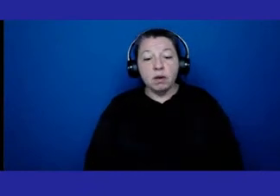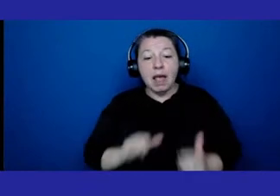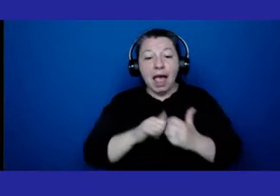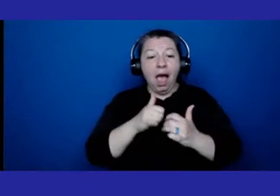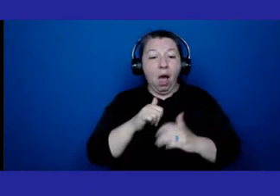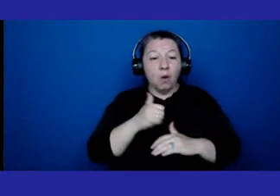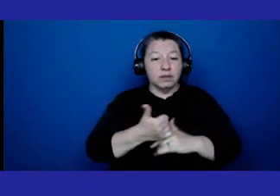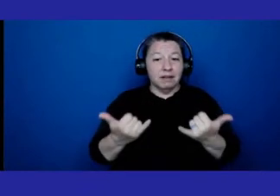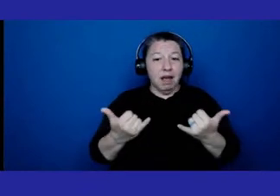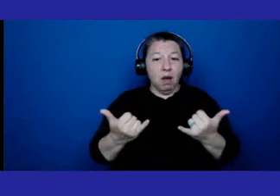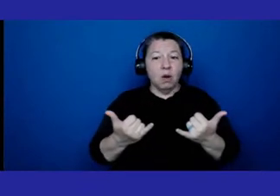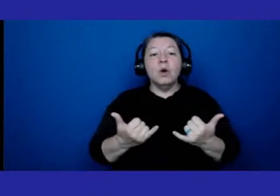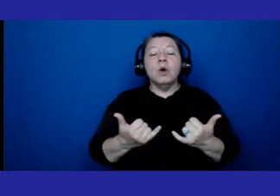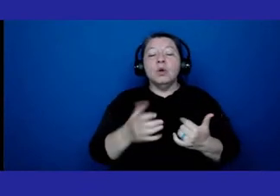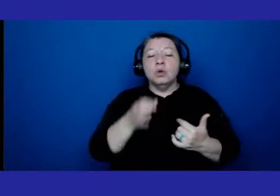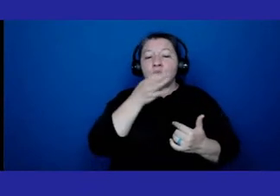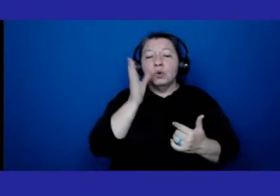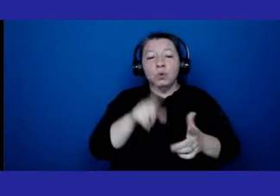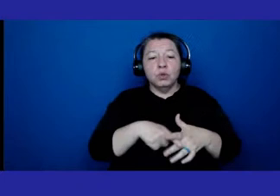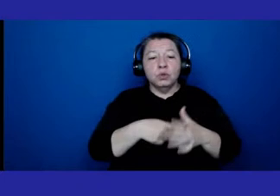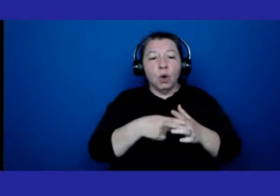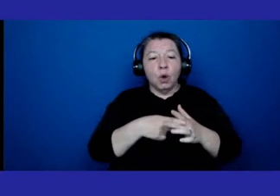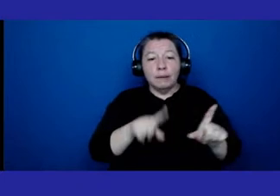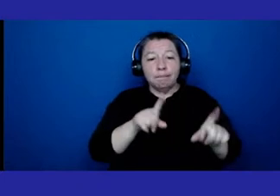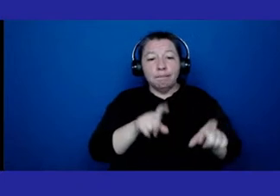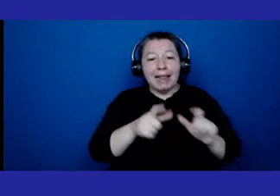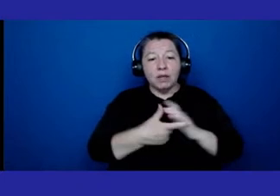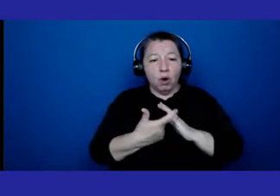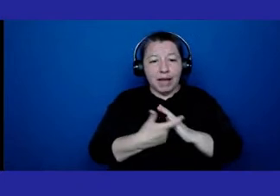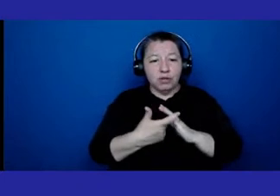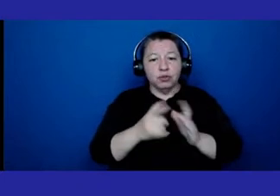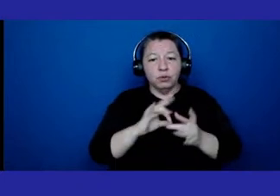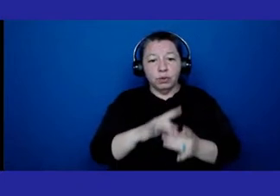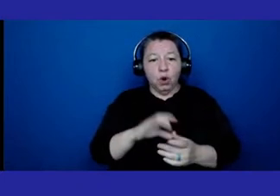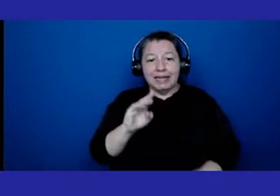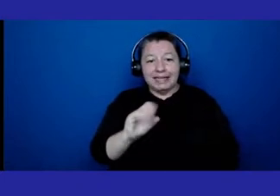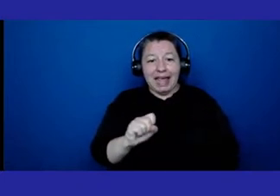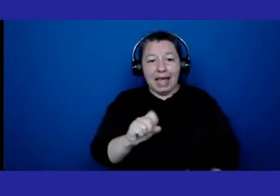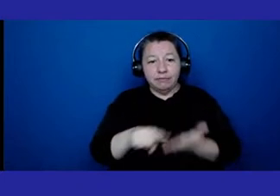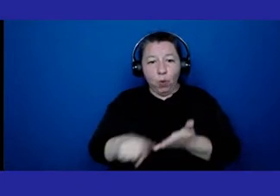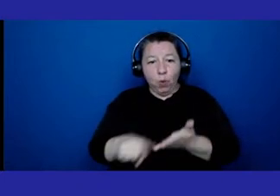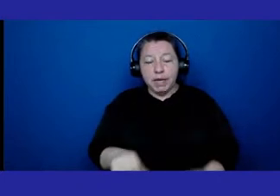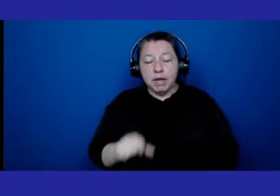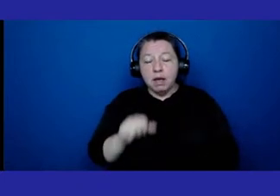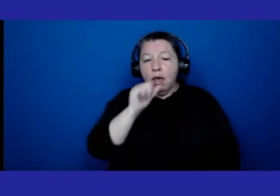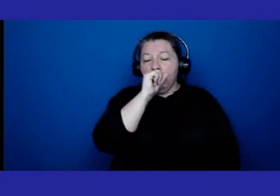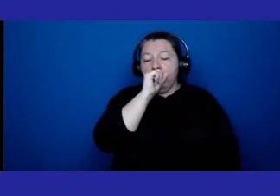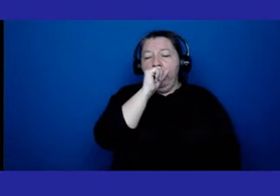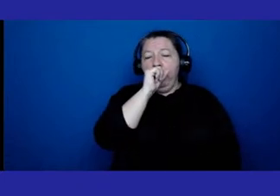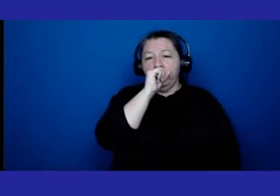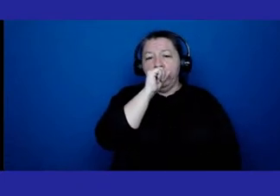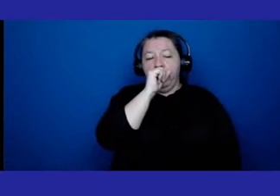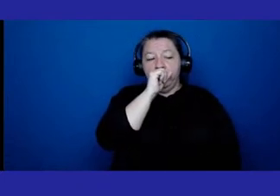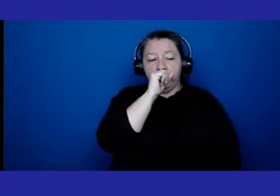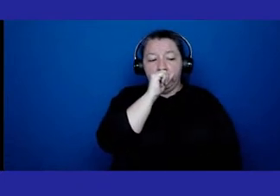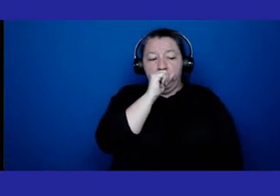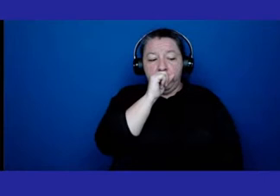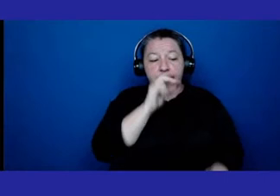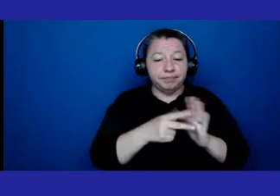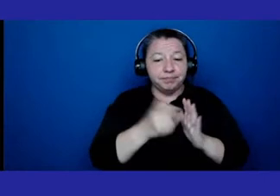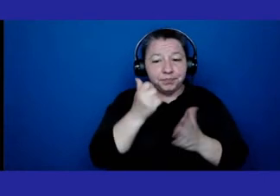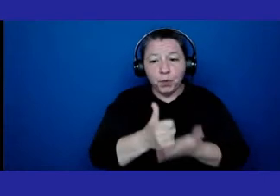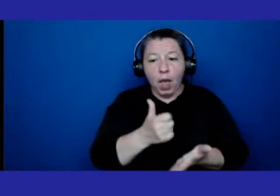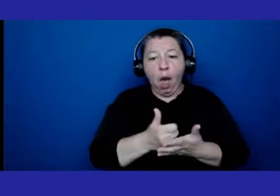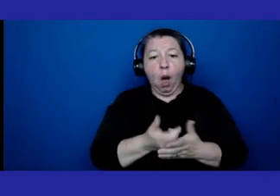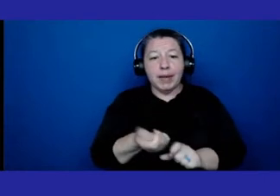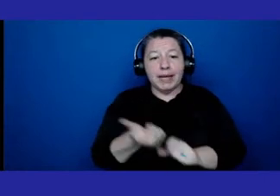of piloting automation in terms of claims follow-up. And what this will do is help us to eliminate